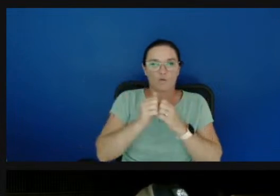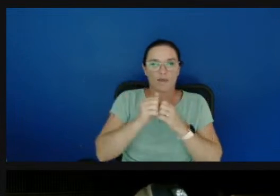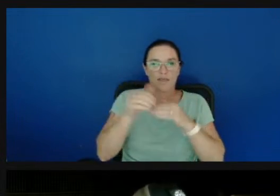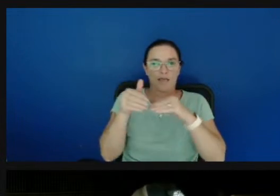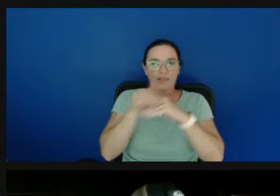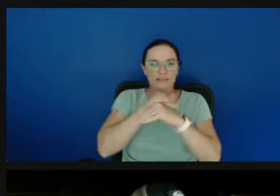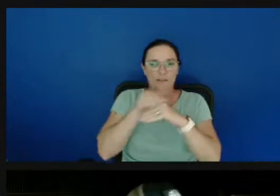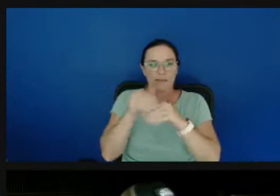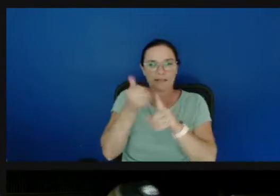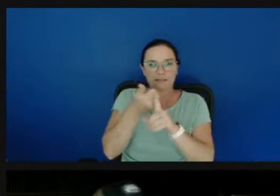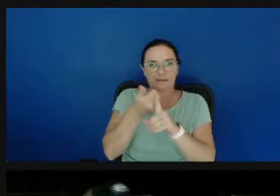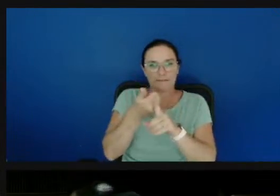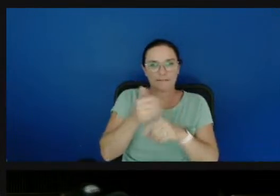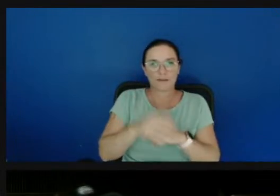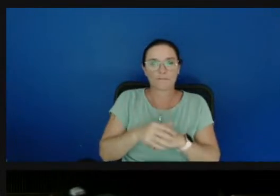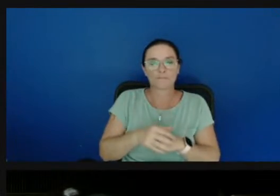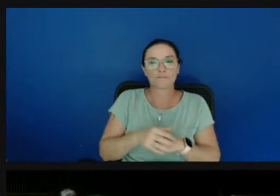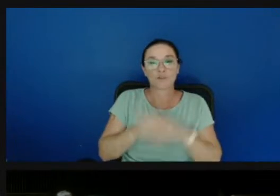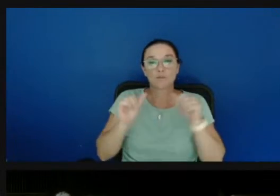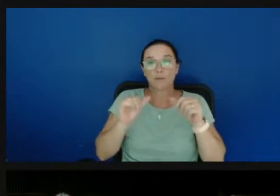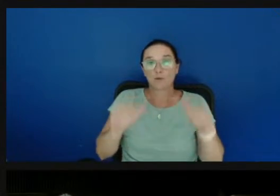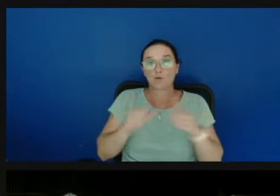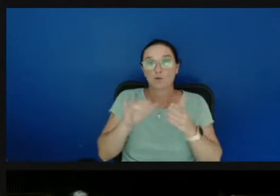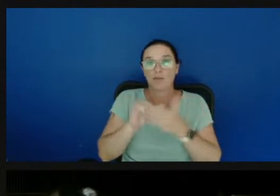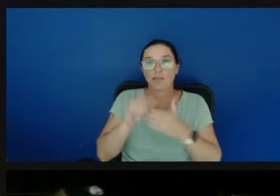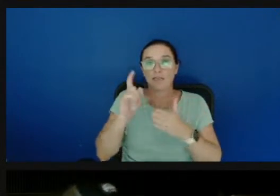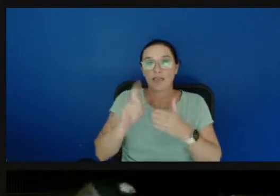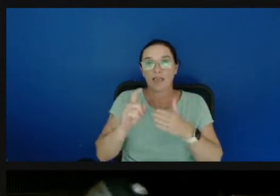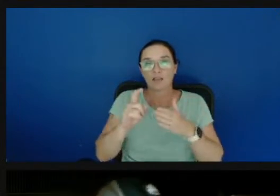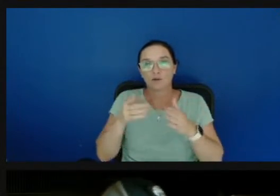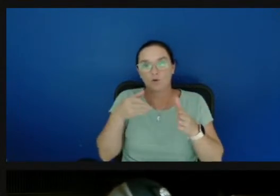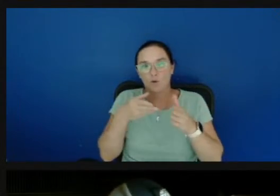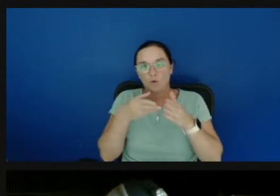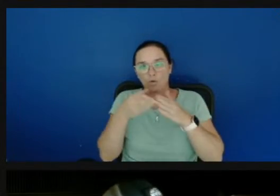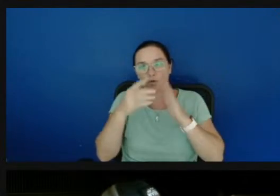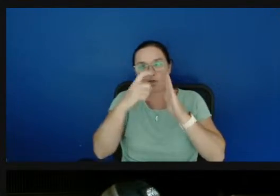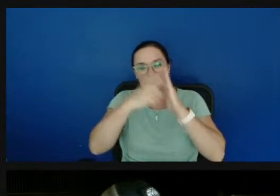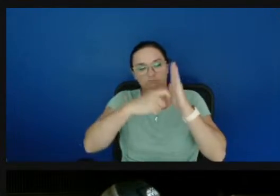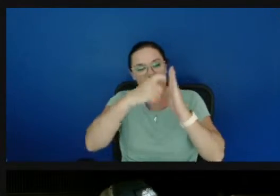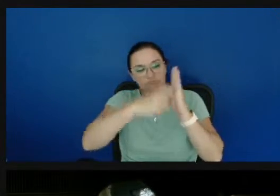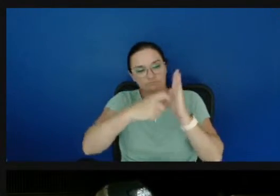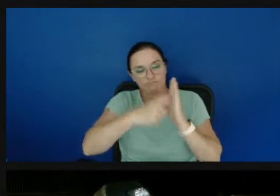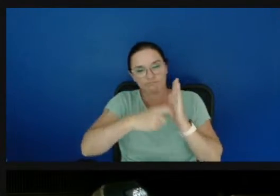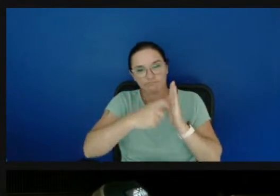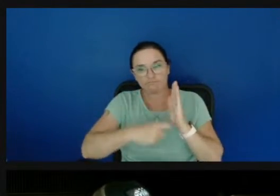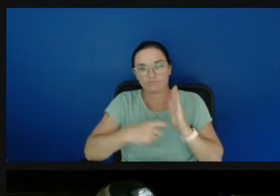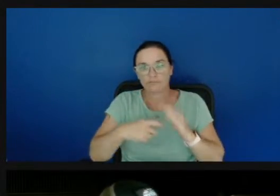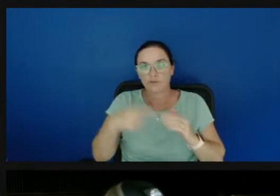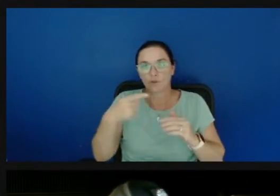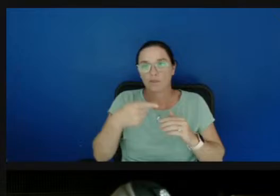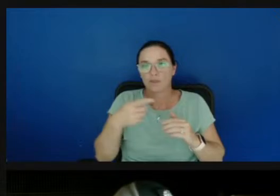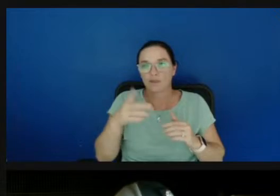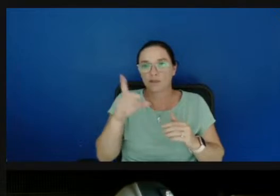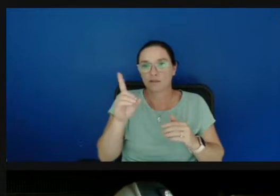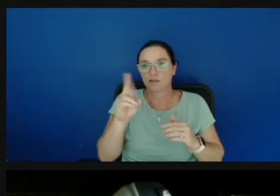And to get to all this, they had to go and dig through all these deposits. So there is Drew Downs,